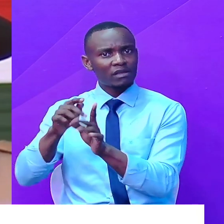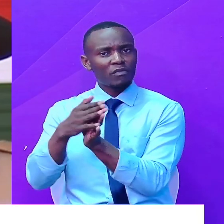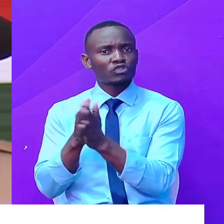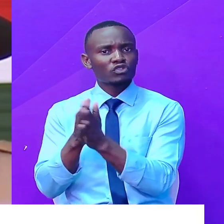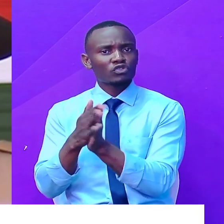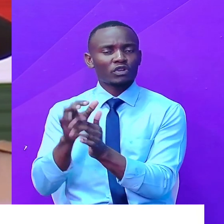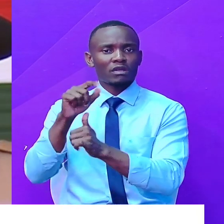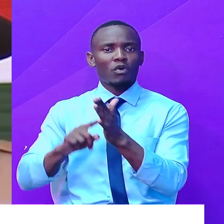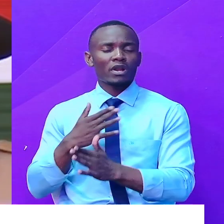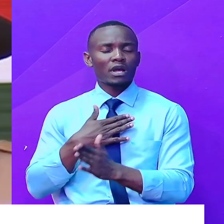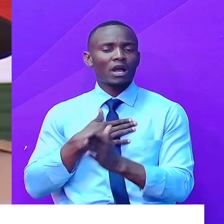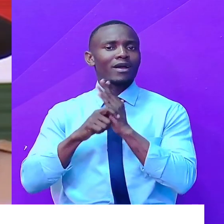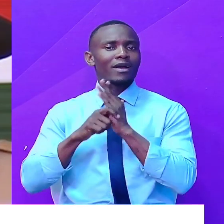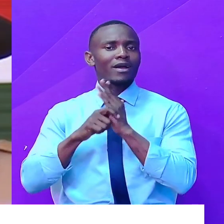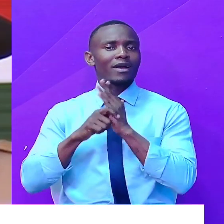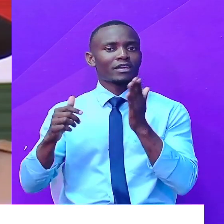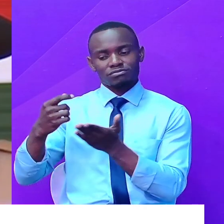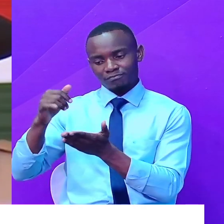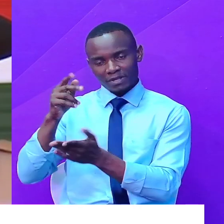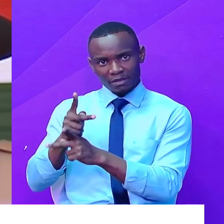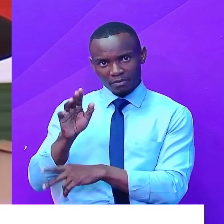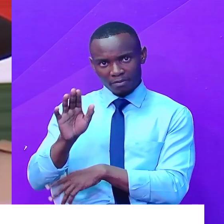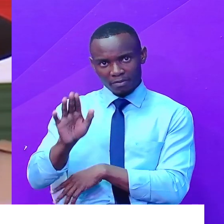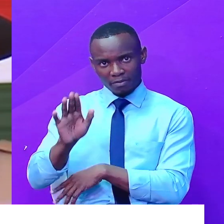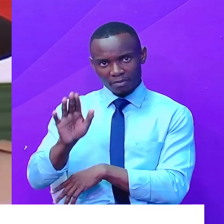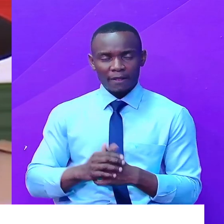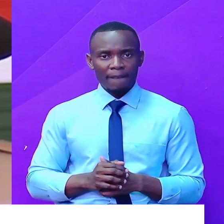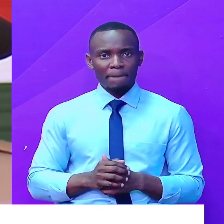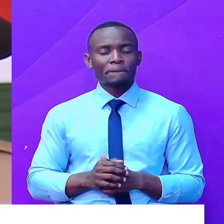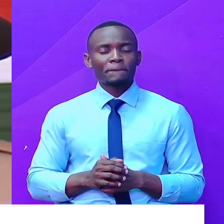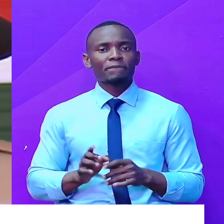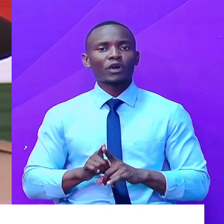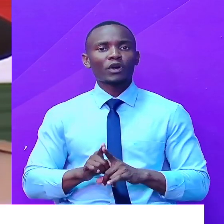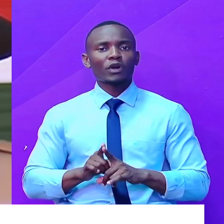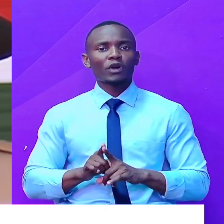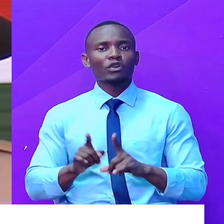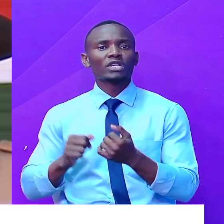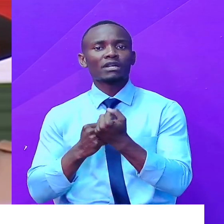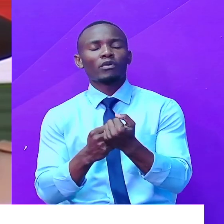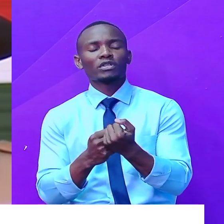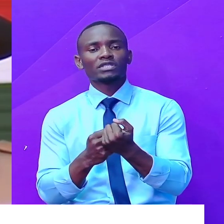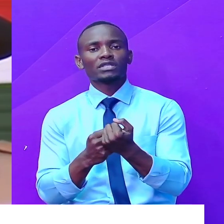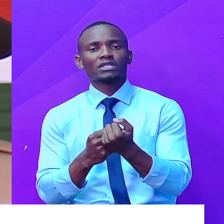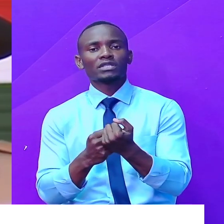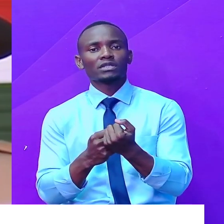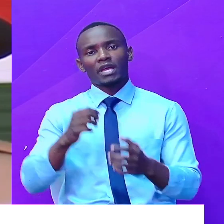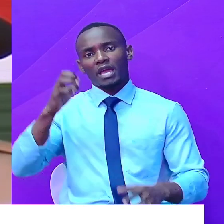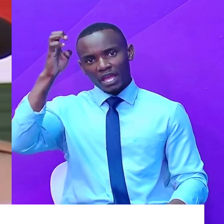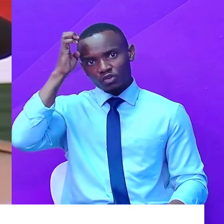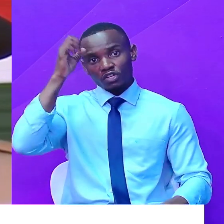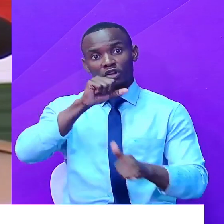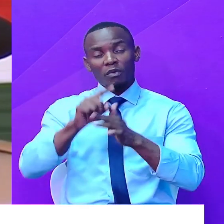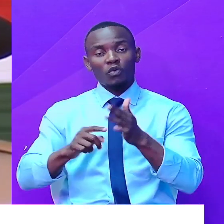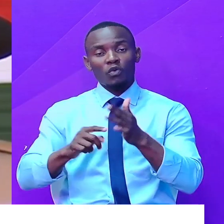heroes, while supporting research and education on this history of great